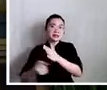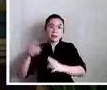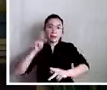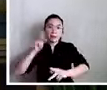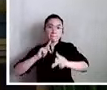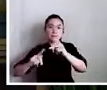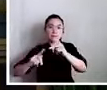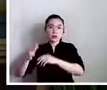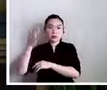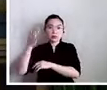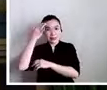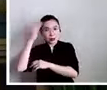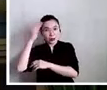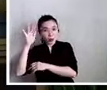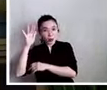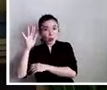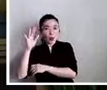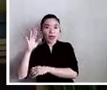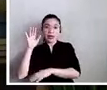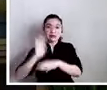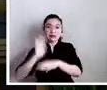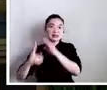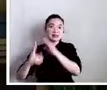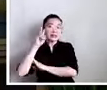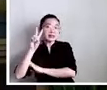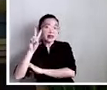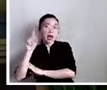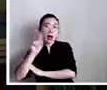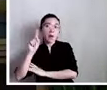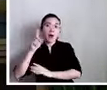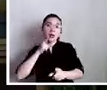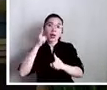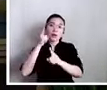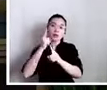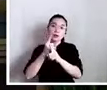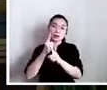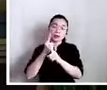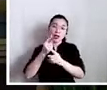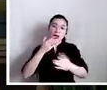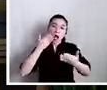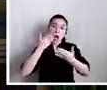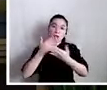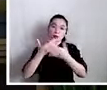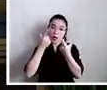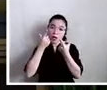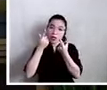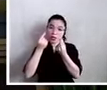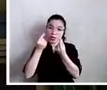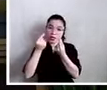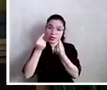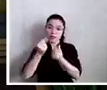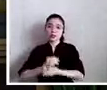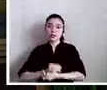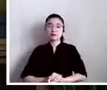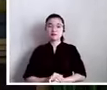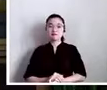That is why the message of this gospel today, nga hinaot unta sa pagtan-aw nato sa tong